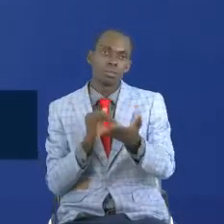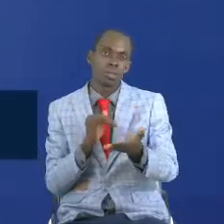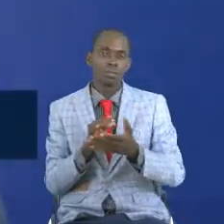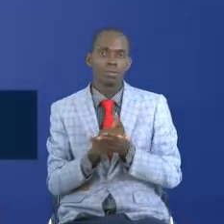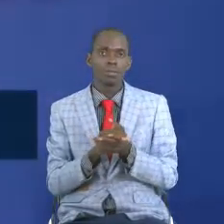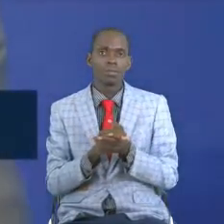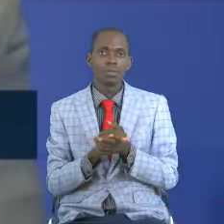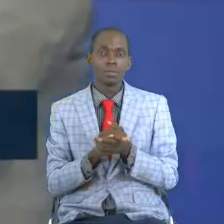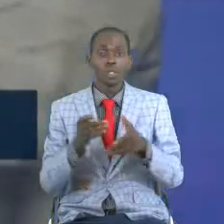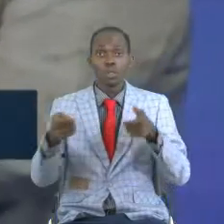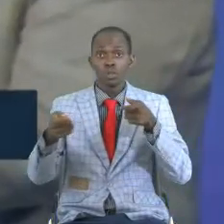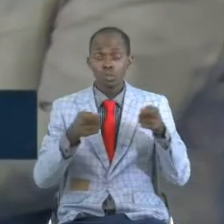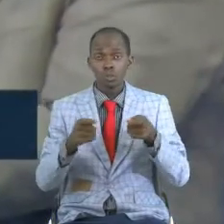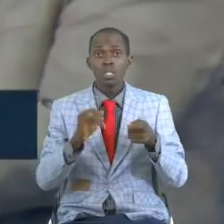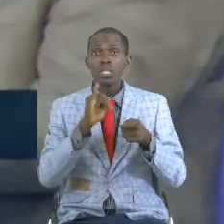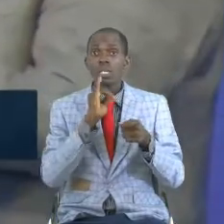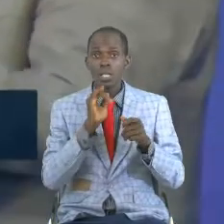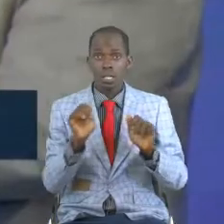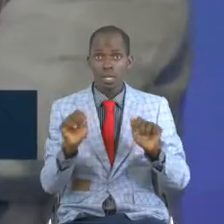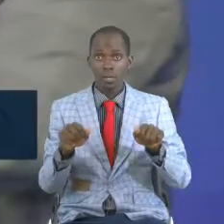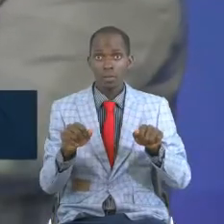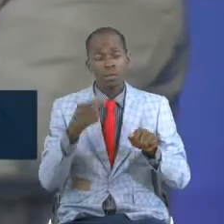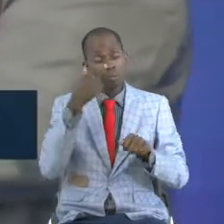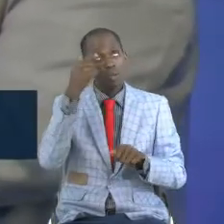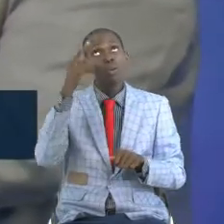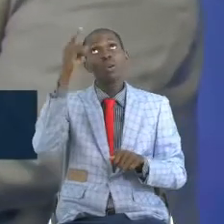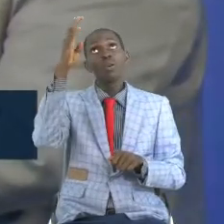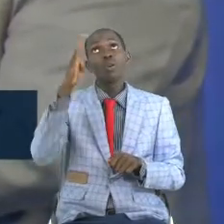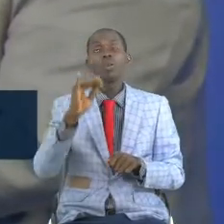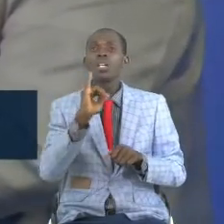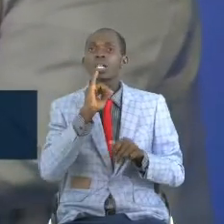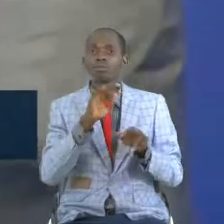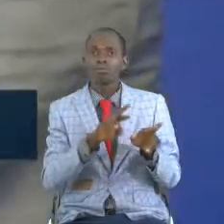Dominion is available because God is ready.